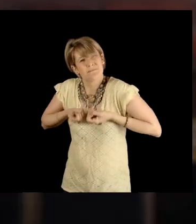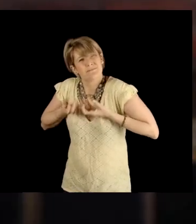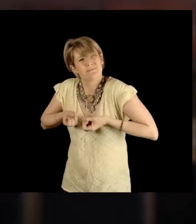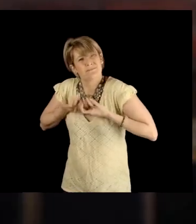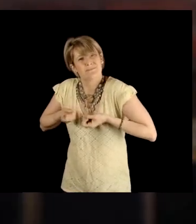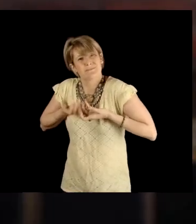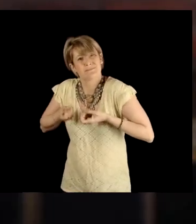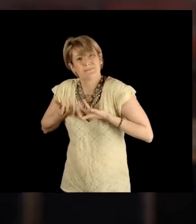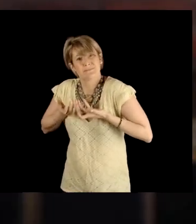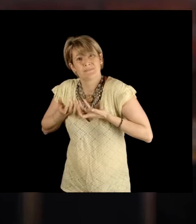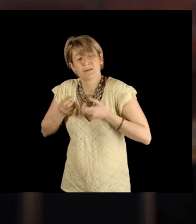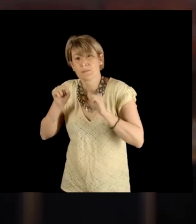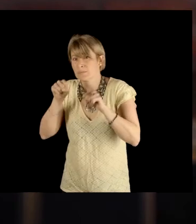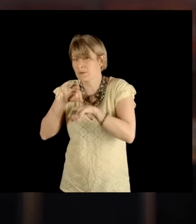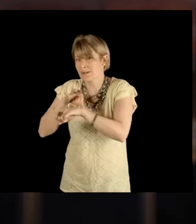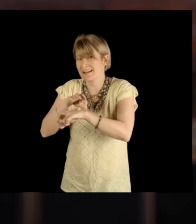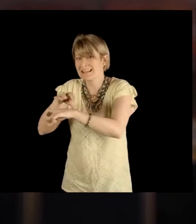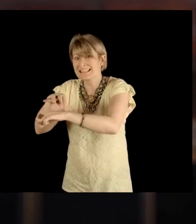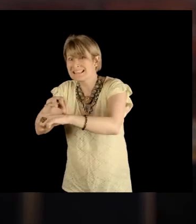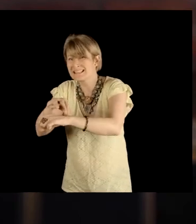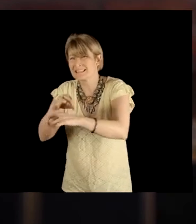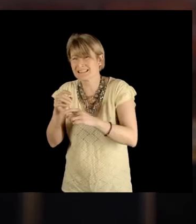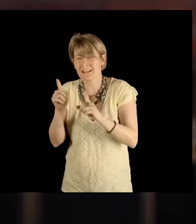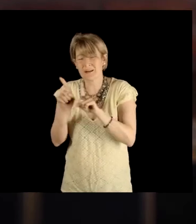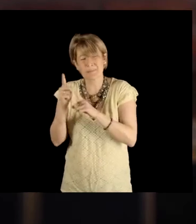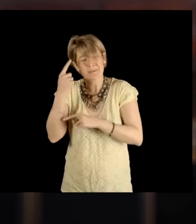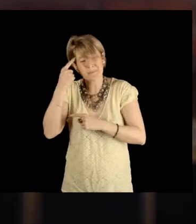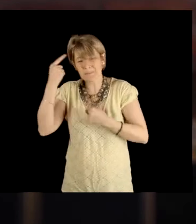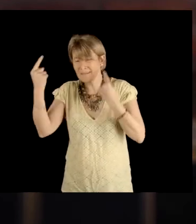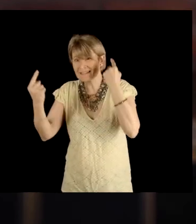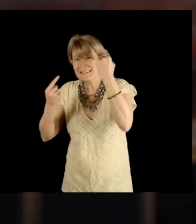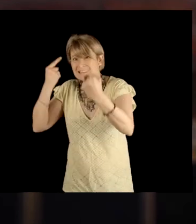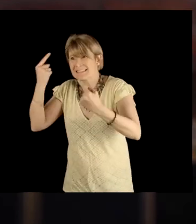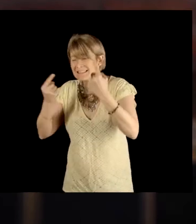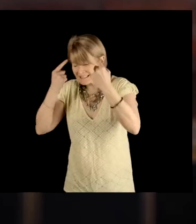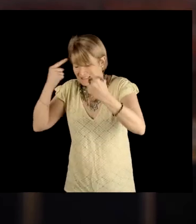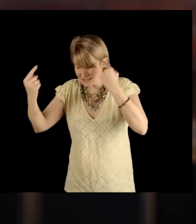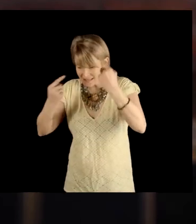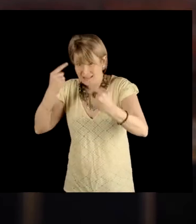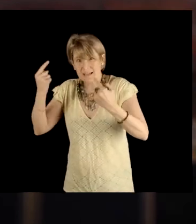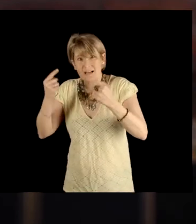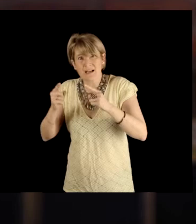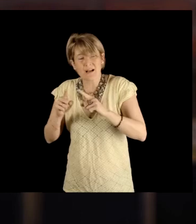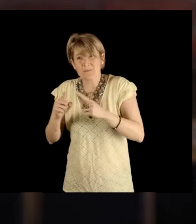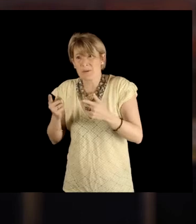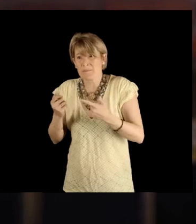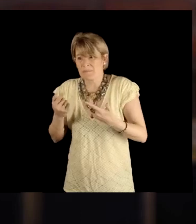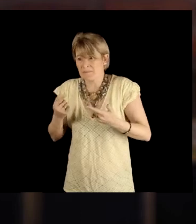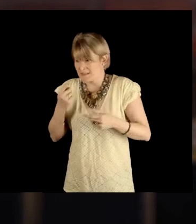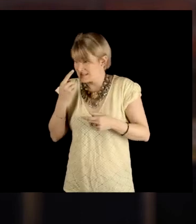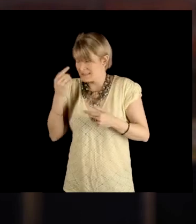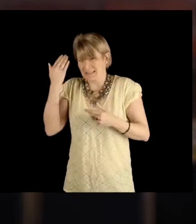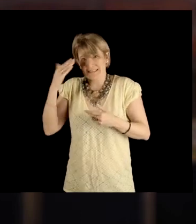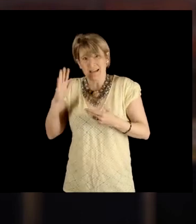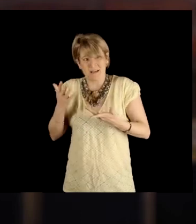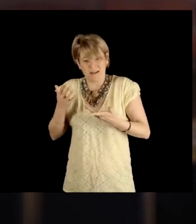we try to find, we scan through our mind, we try to find the cognates of this song buried